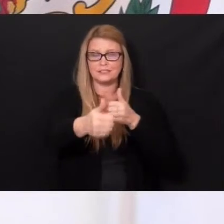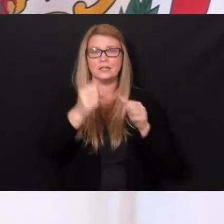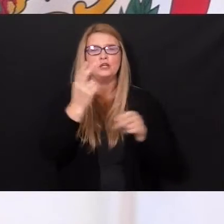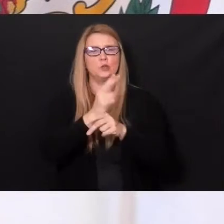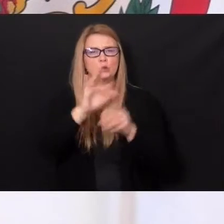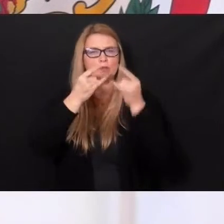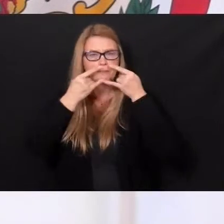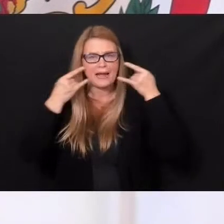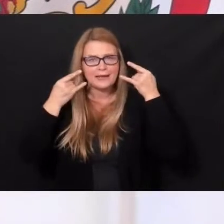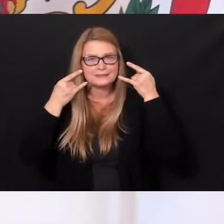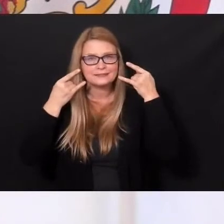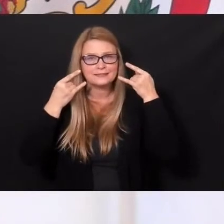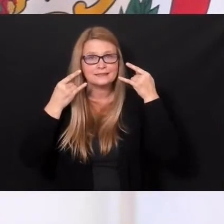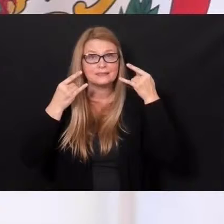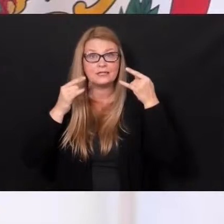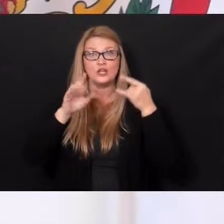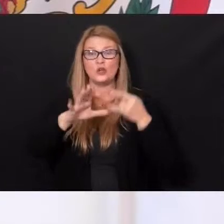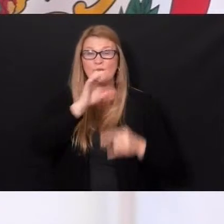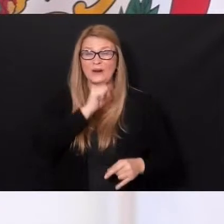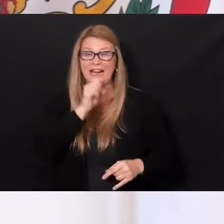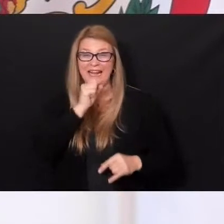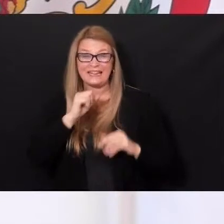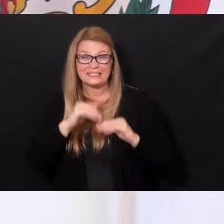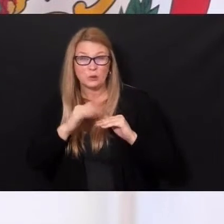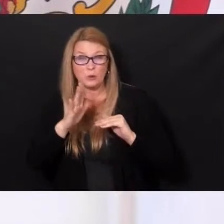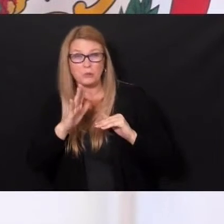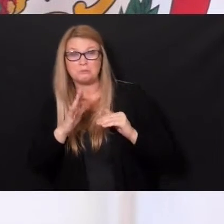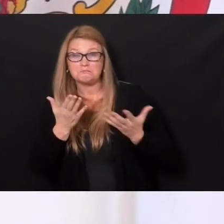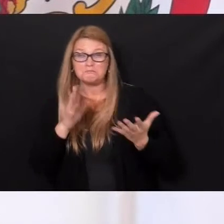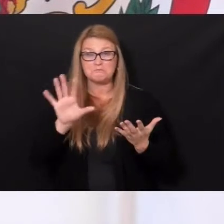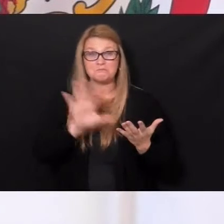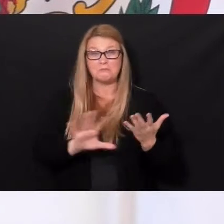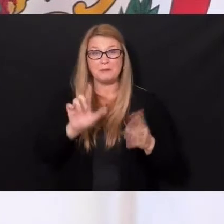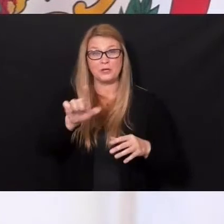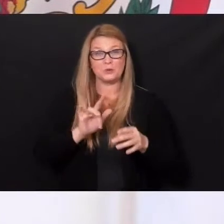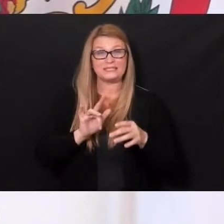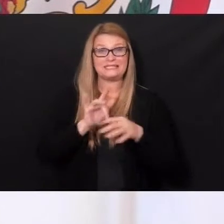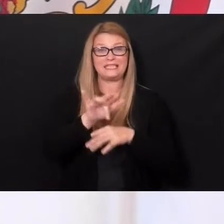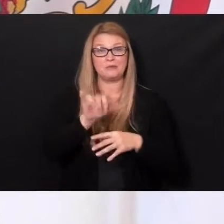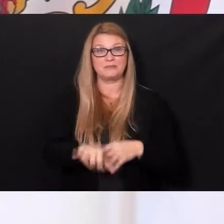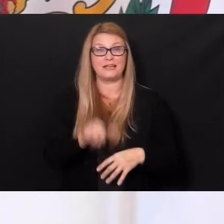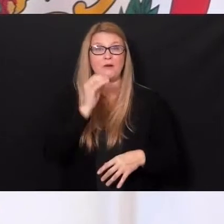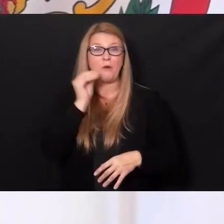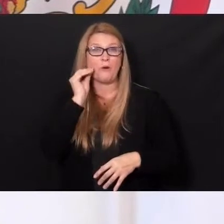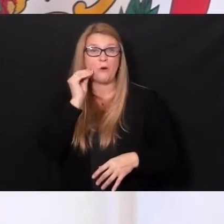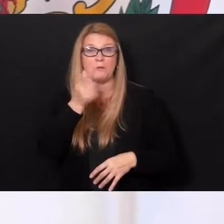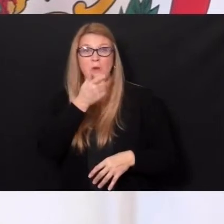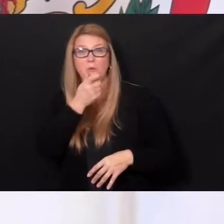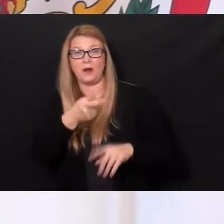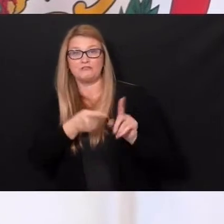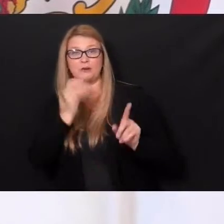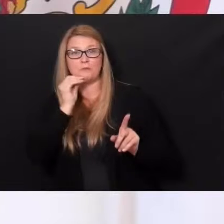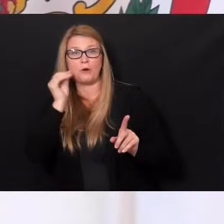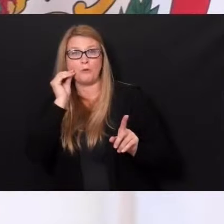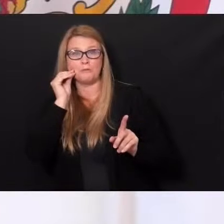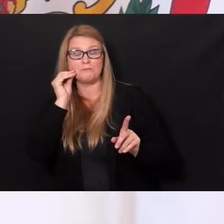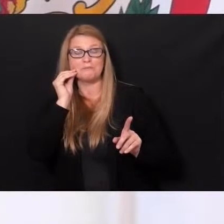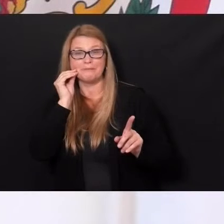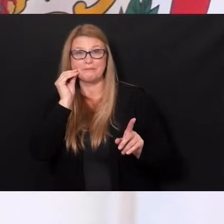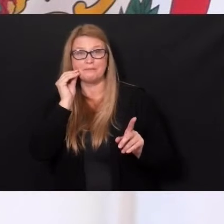and everything, maybe it's a time to skip a few services and everything. And so you'll have a whole lot more services in the